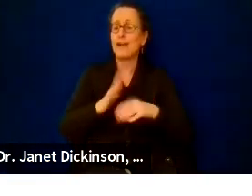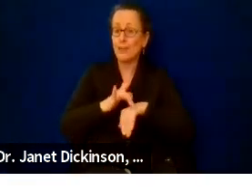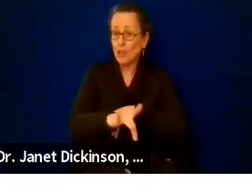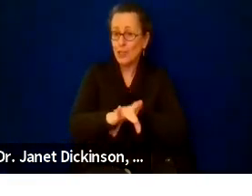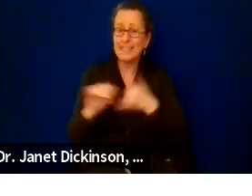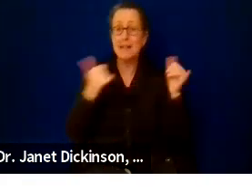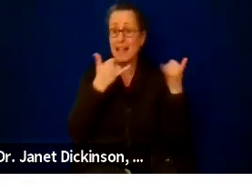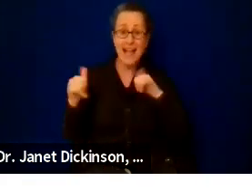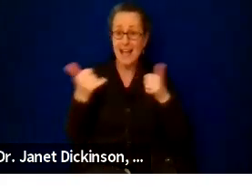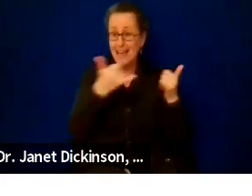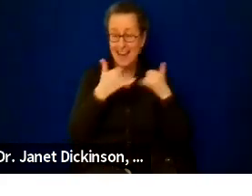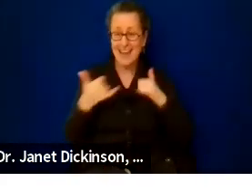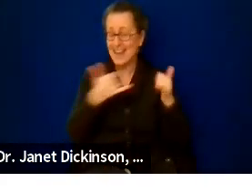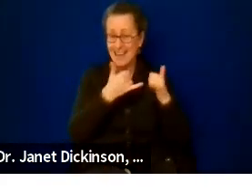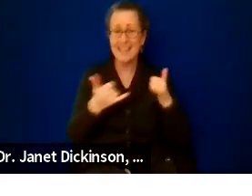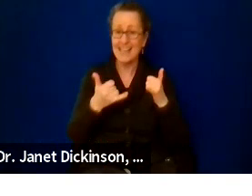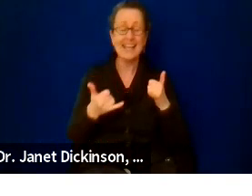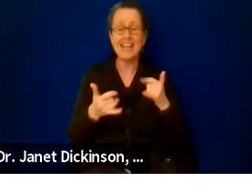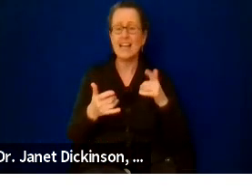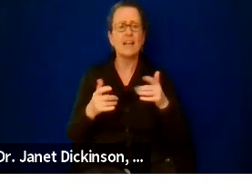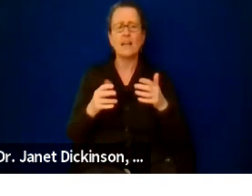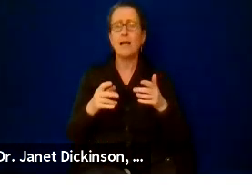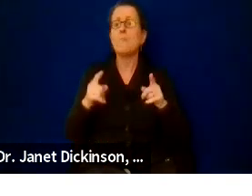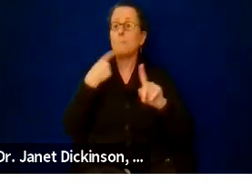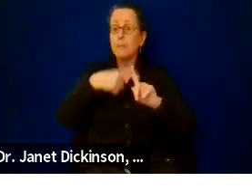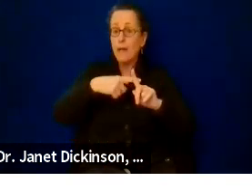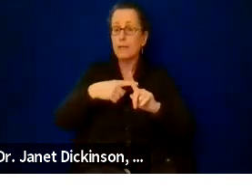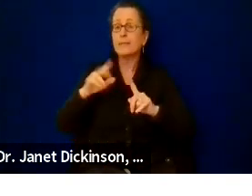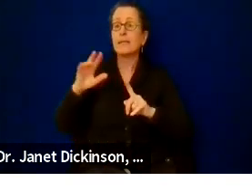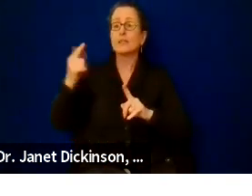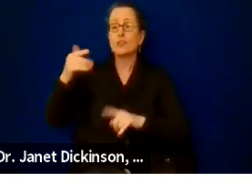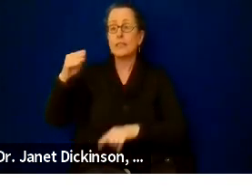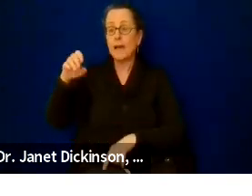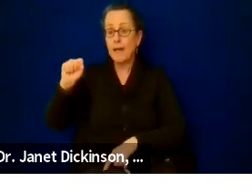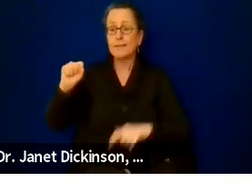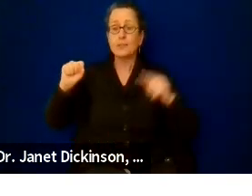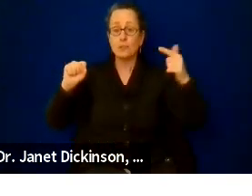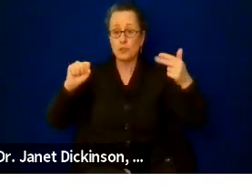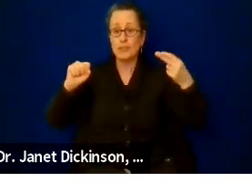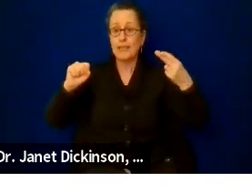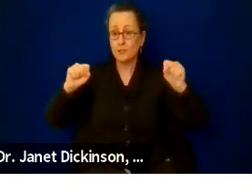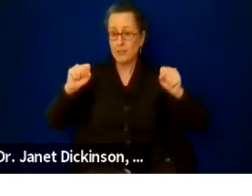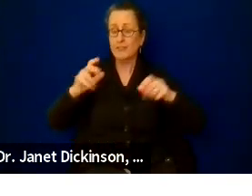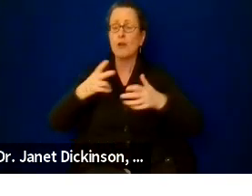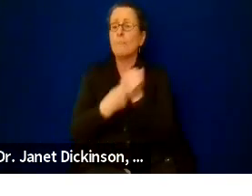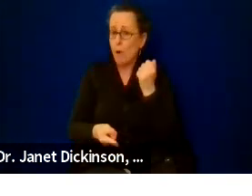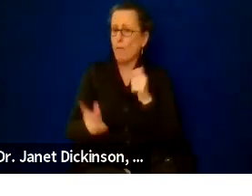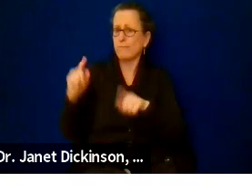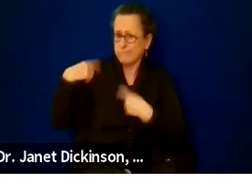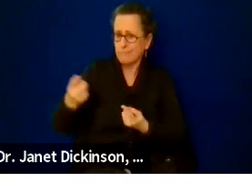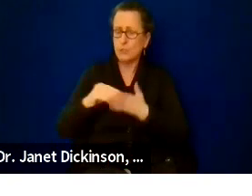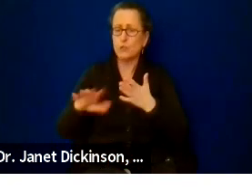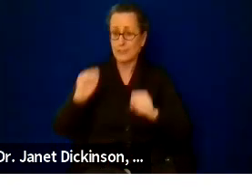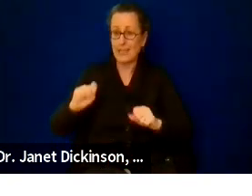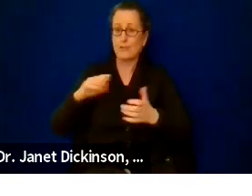been some lead time at both Greenfield Middle and Greenfield High School. So things will be a little bit different because